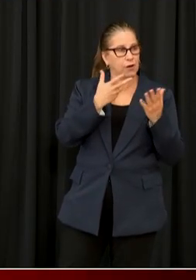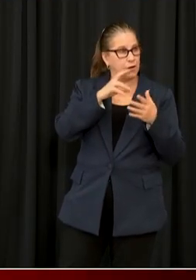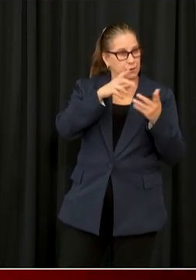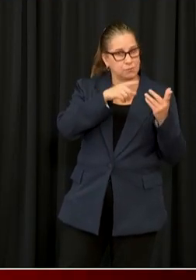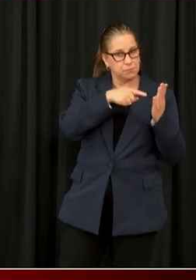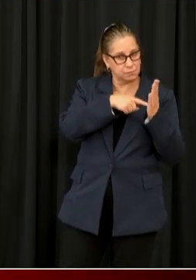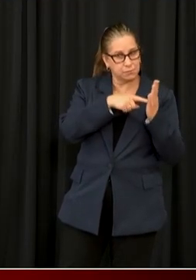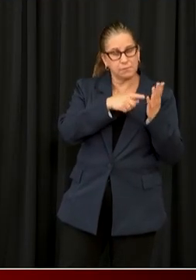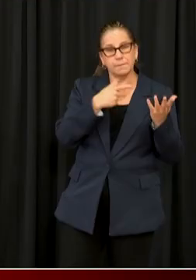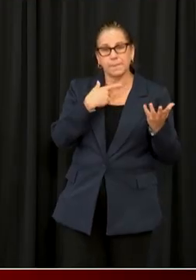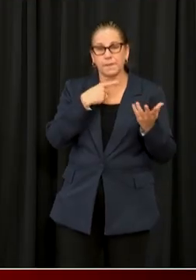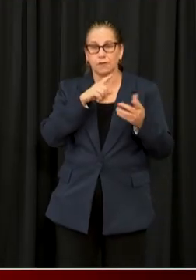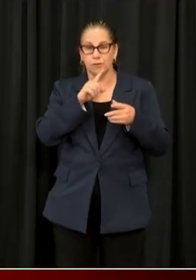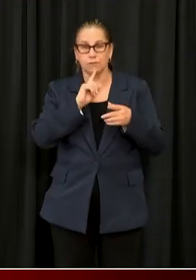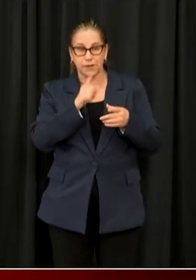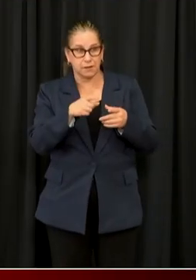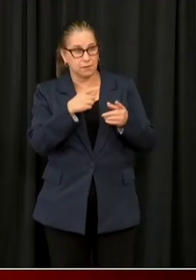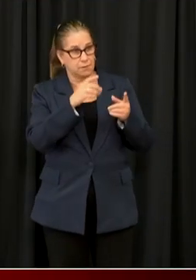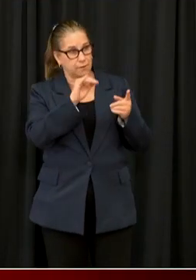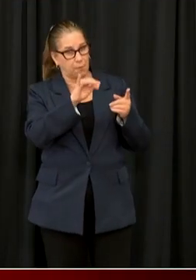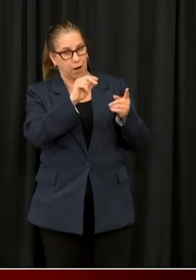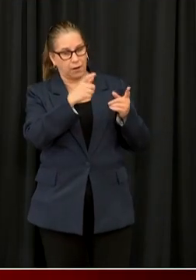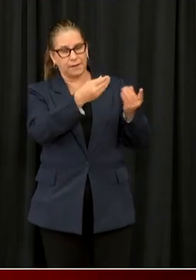of those models depended on